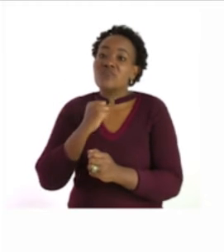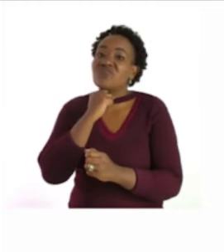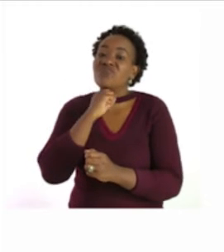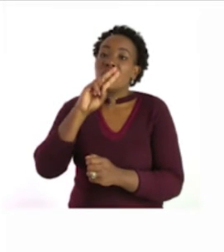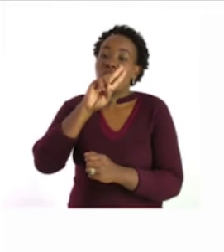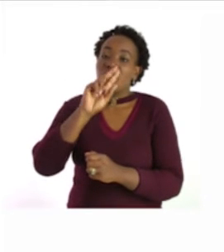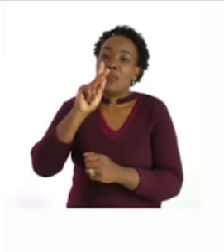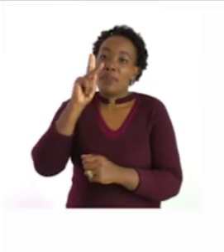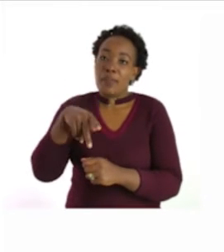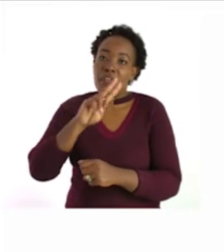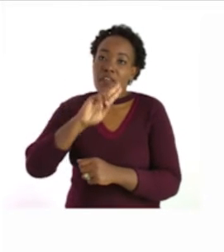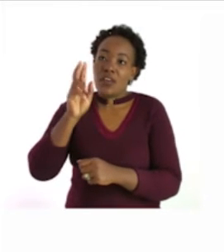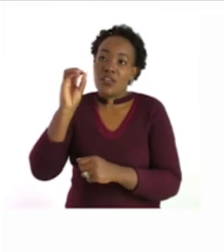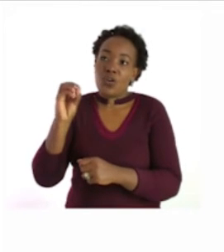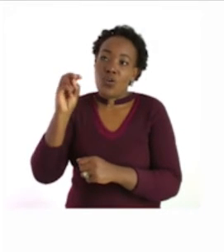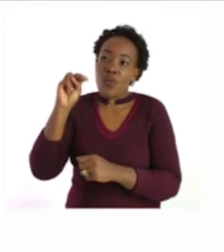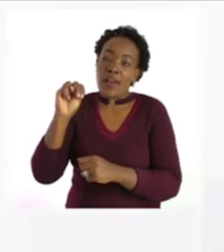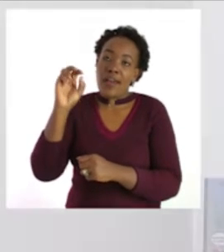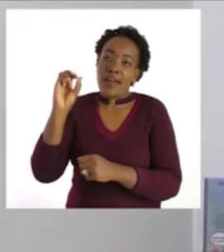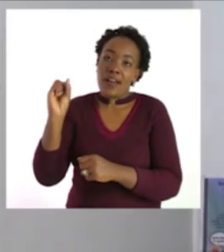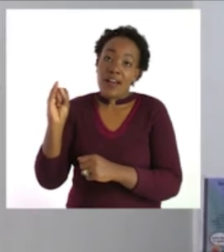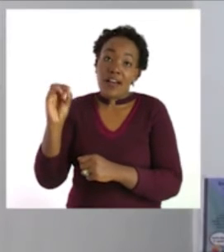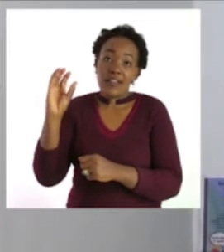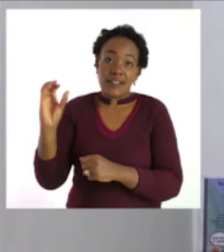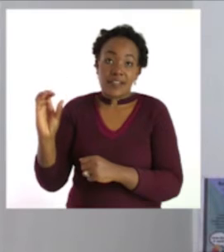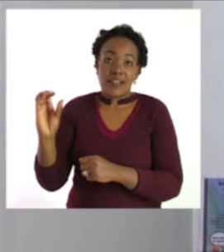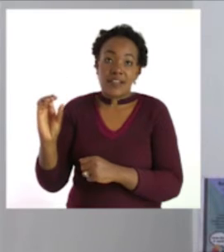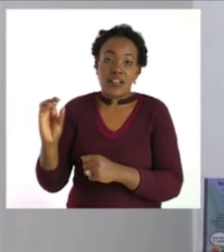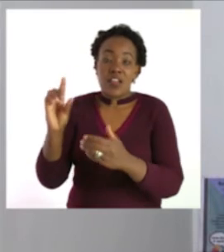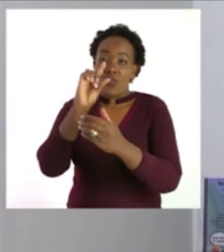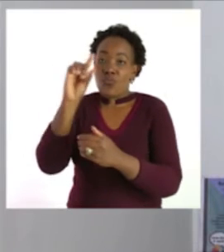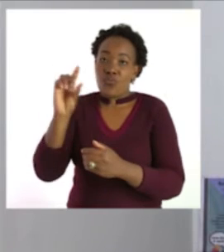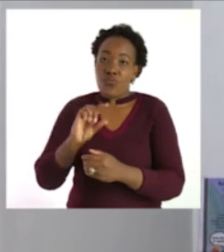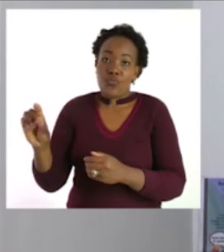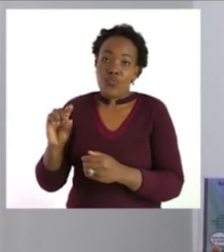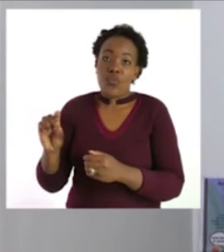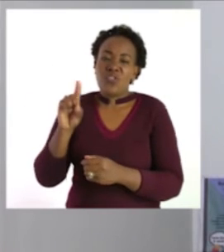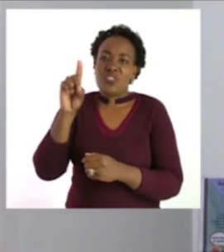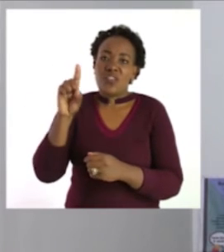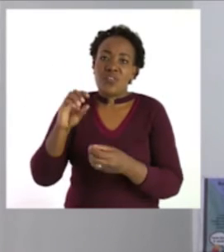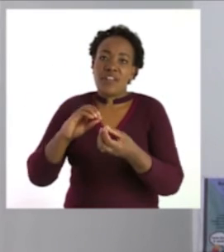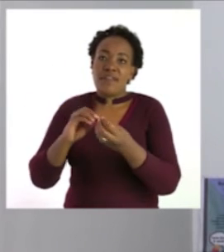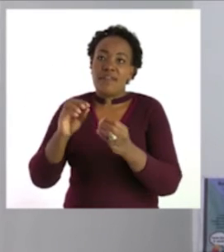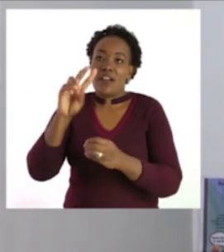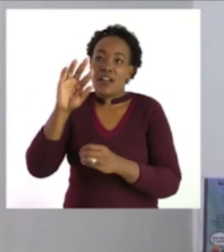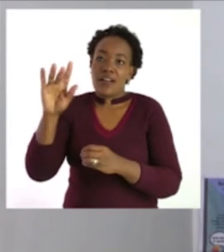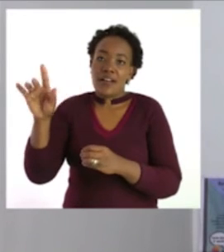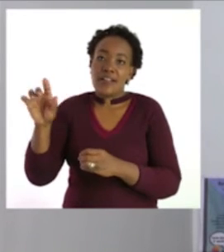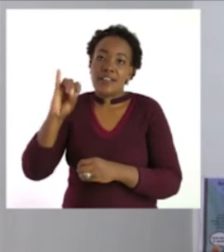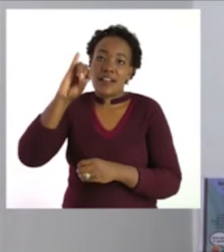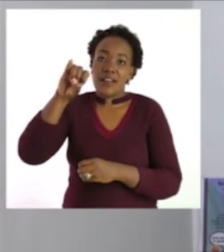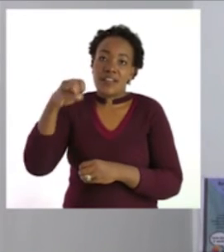I have phonic words here. This is J. I also